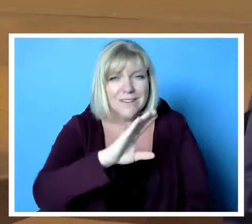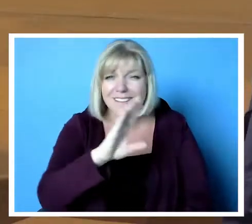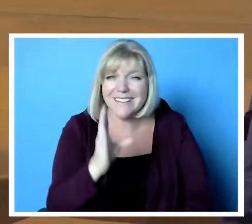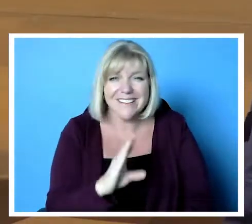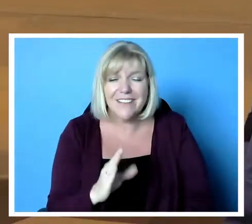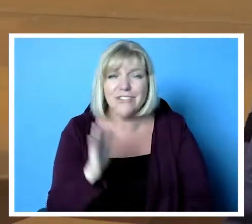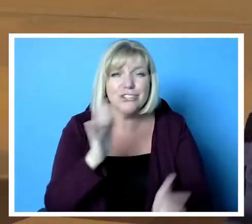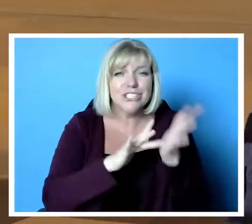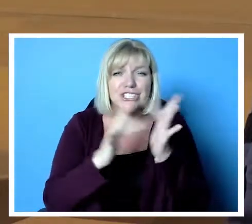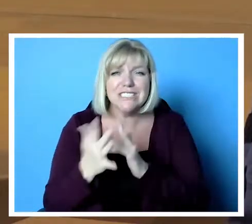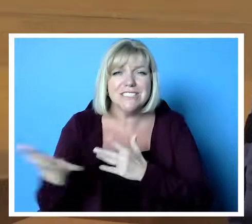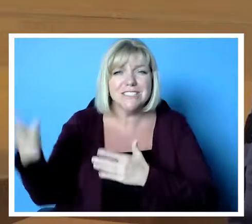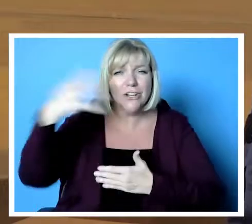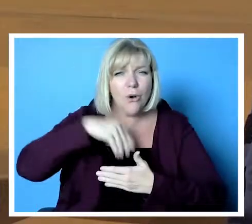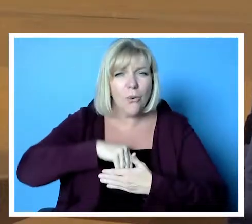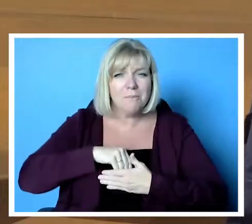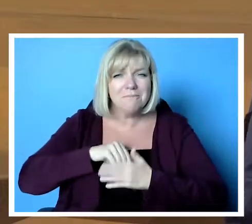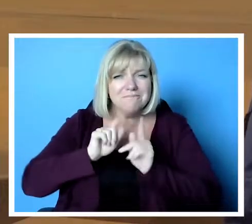journey with us.